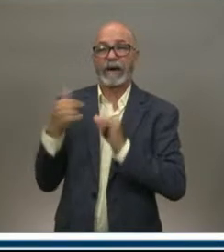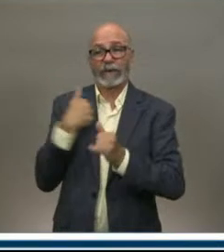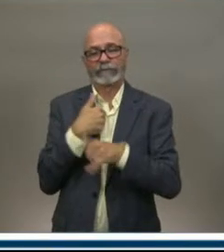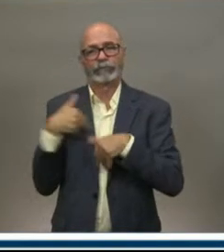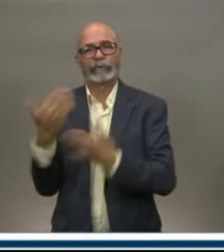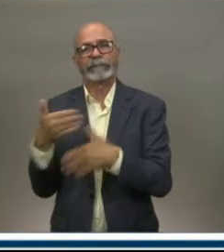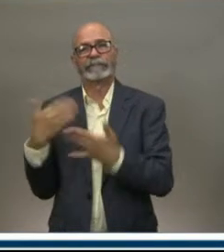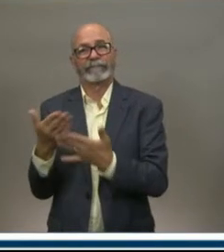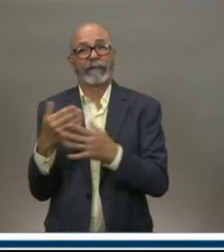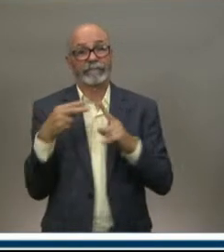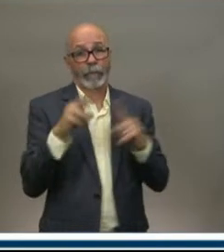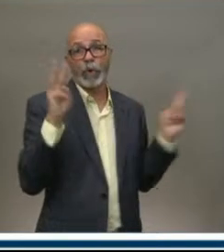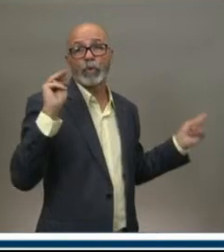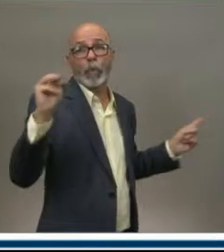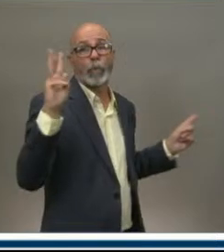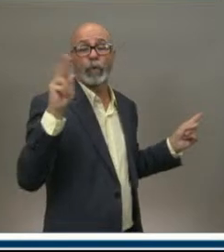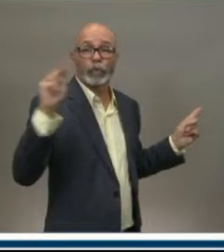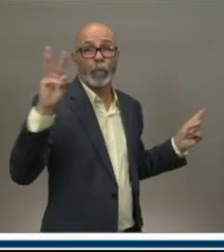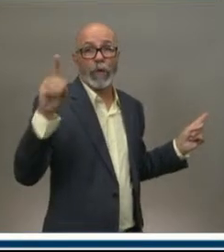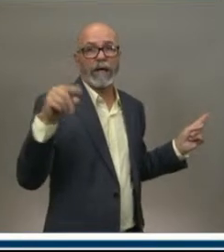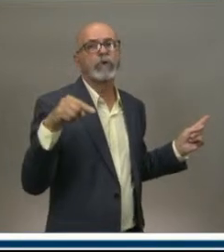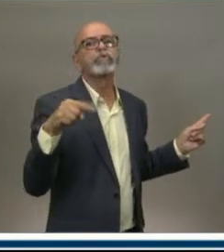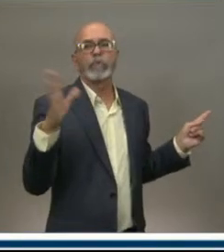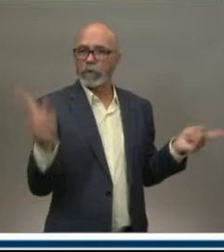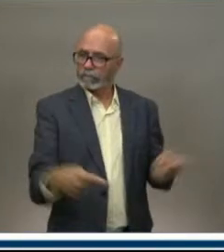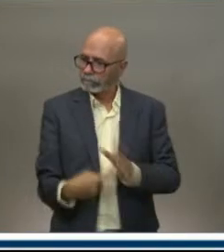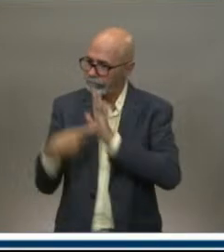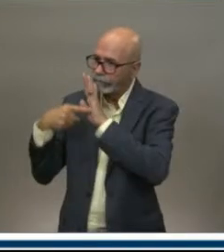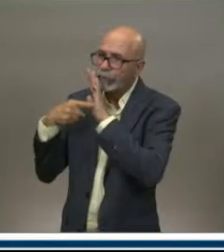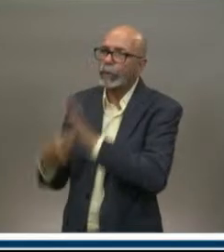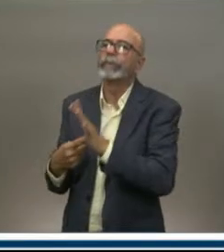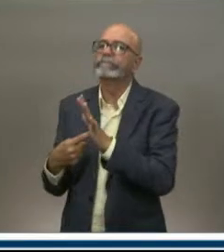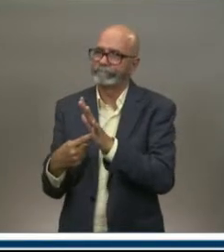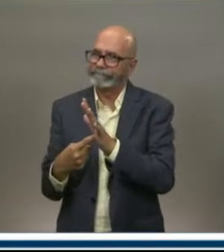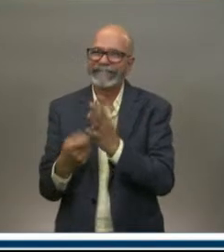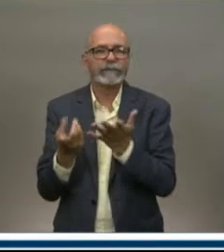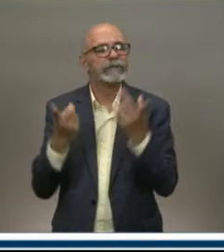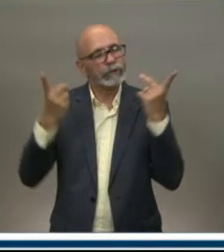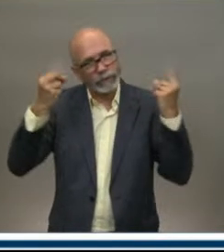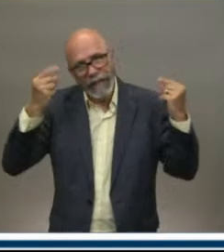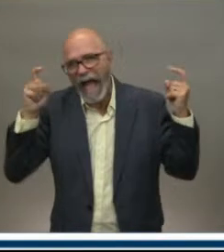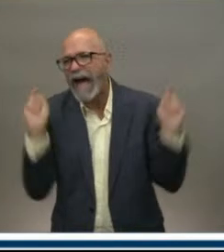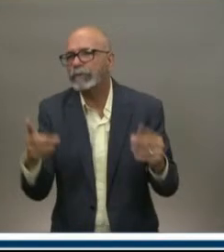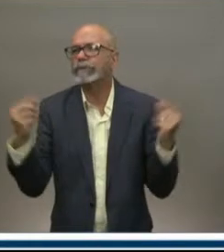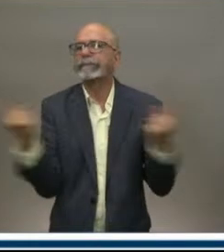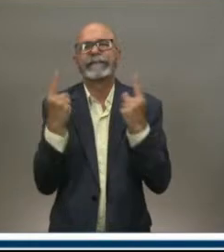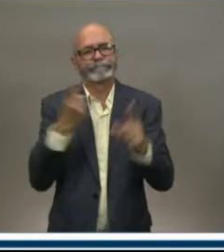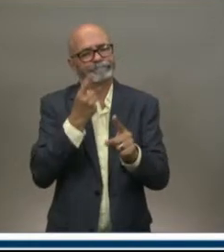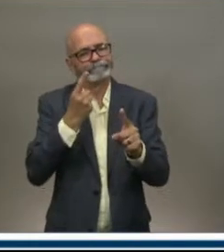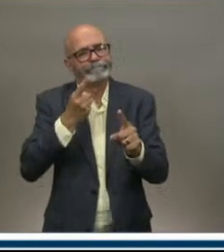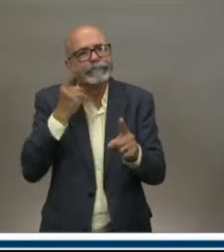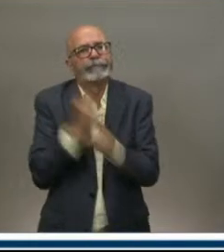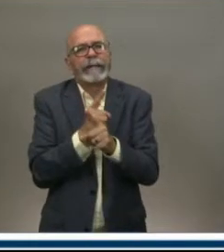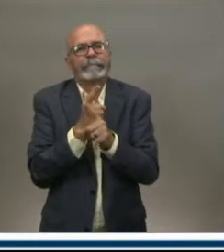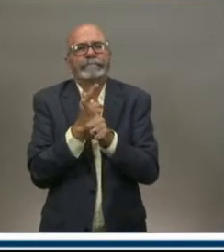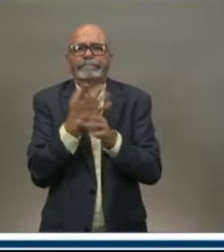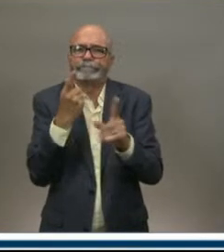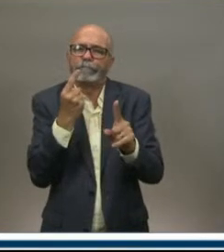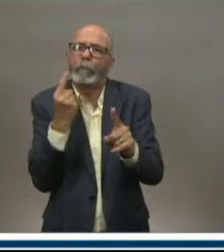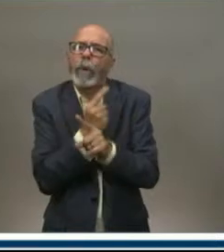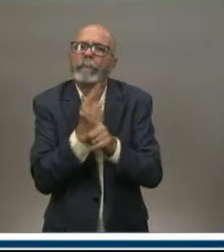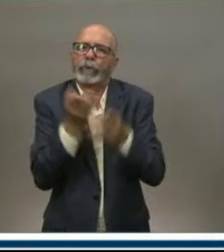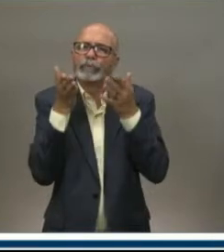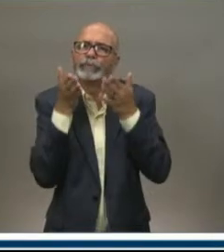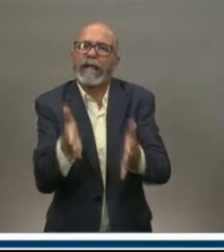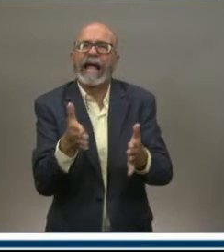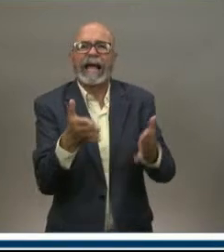Northwood report highlight the need to identify the appropriate ratios based upon